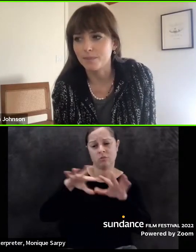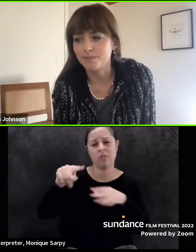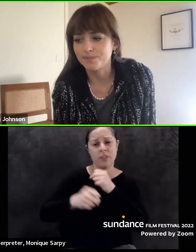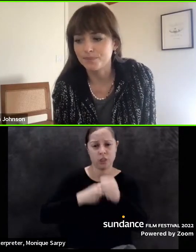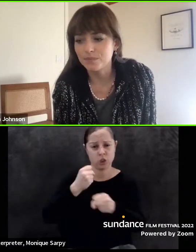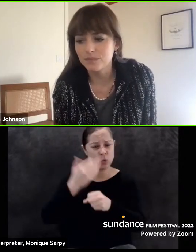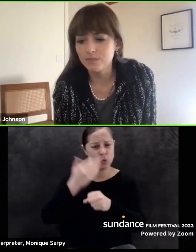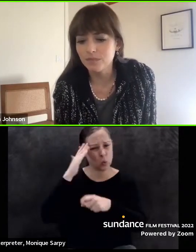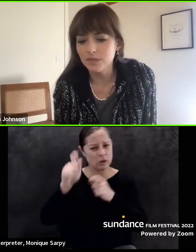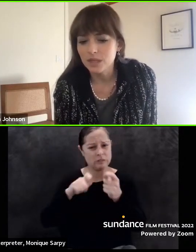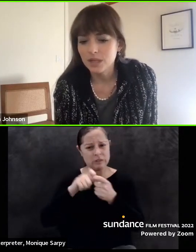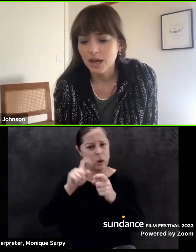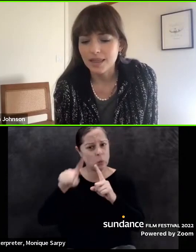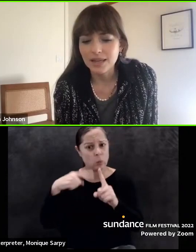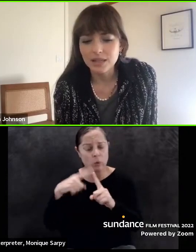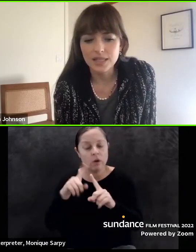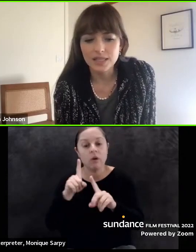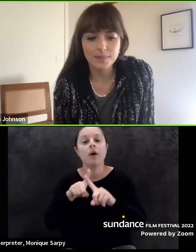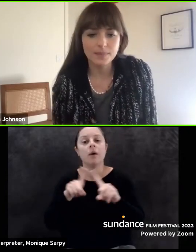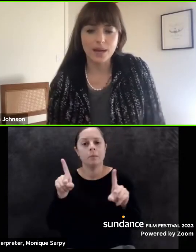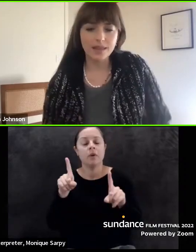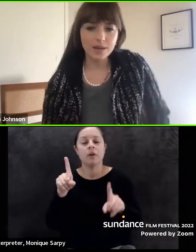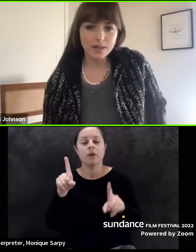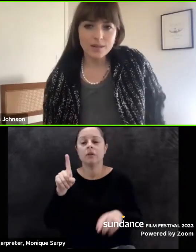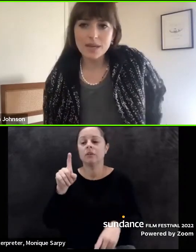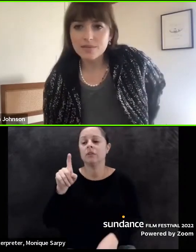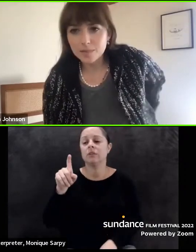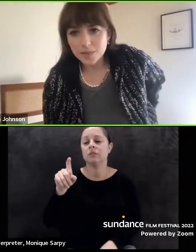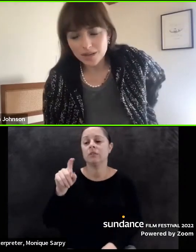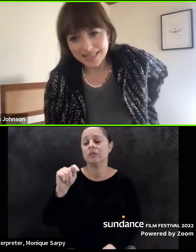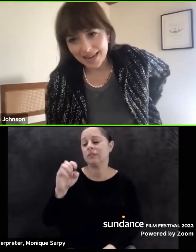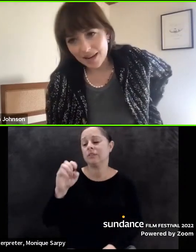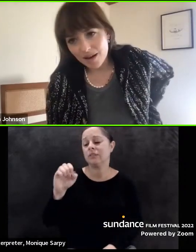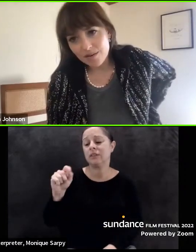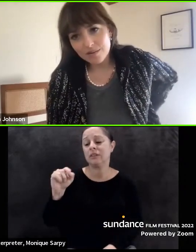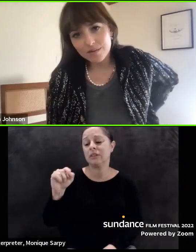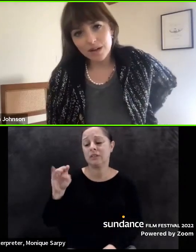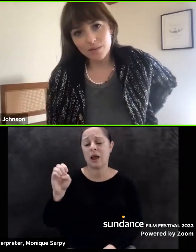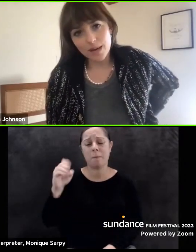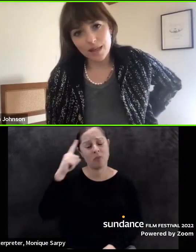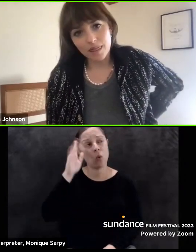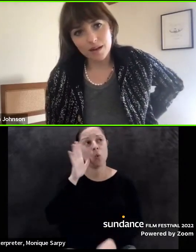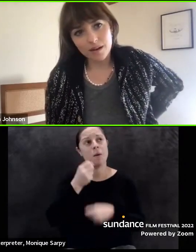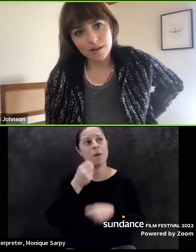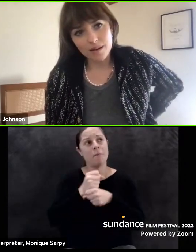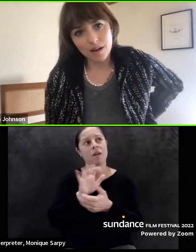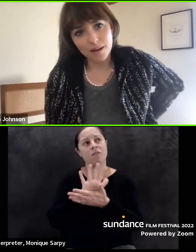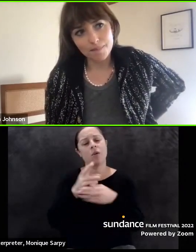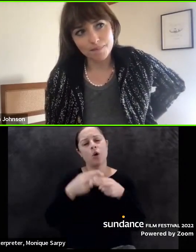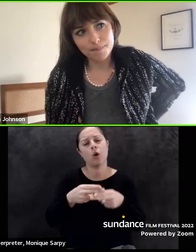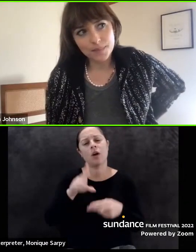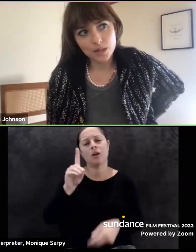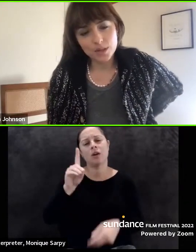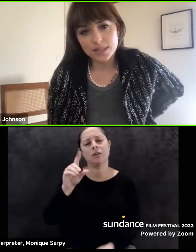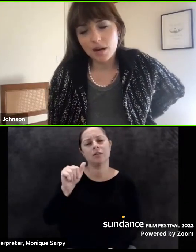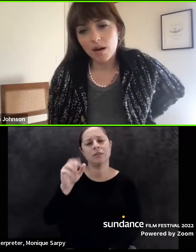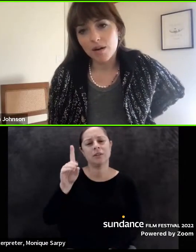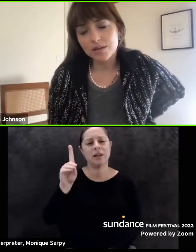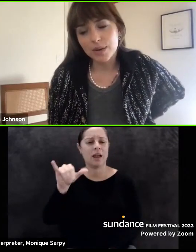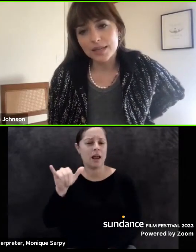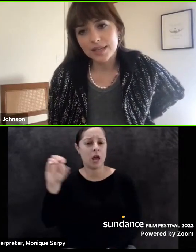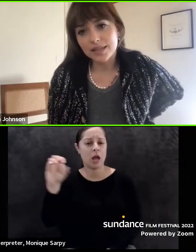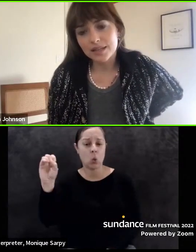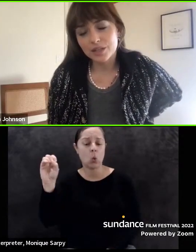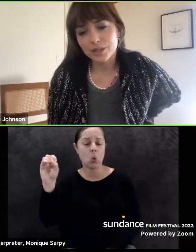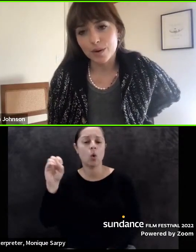have I think Tea Time. I think we're gonna make a film called Daddy-O with Christy